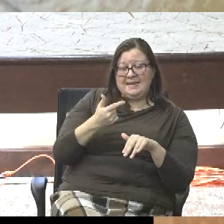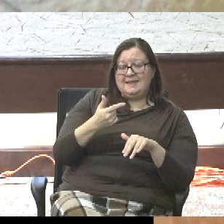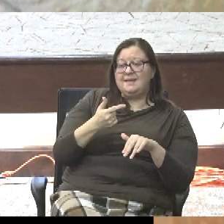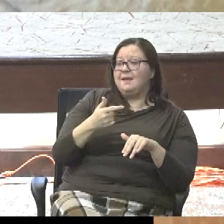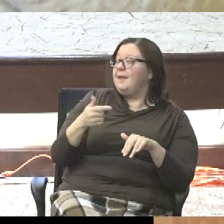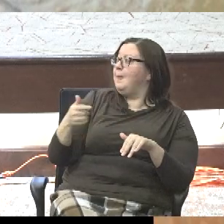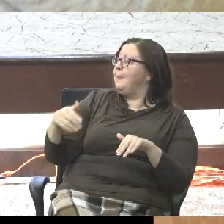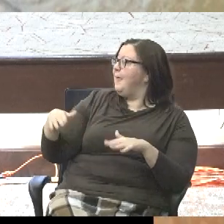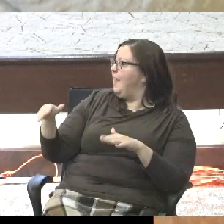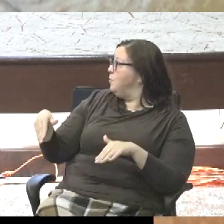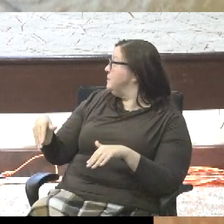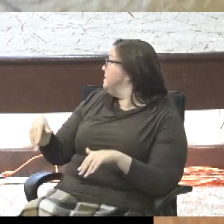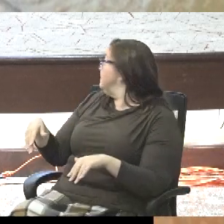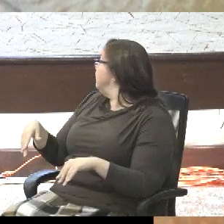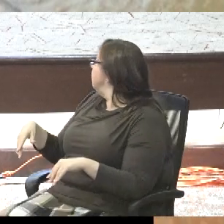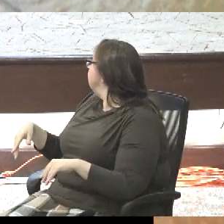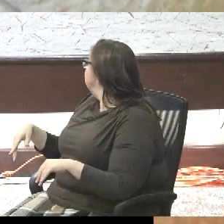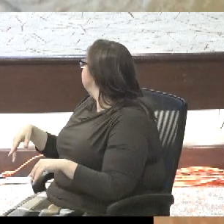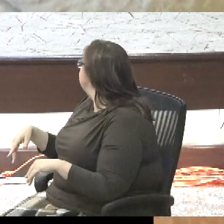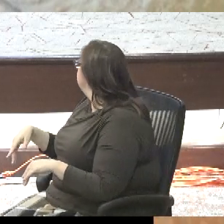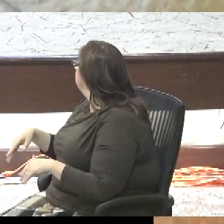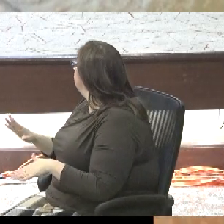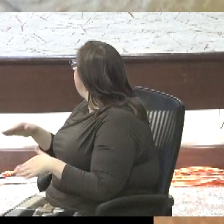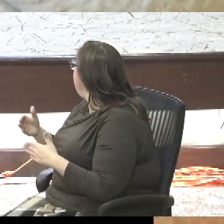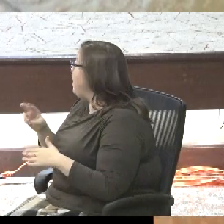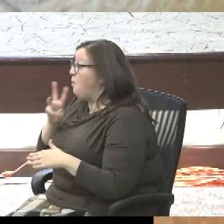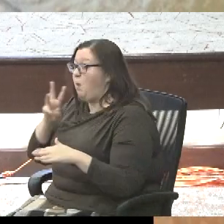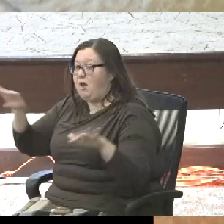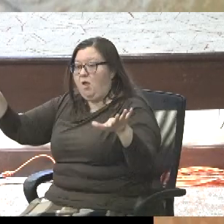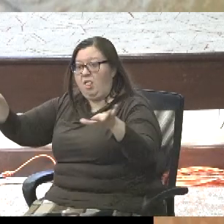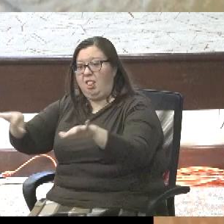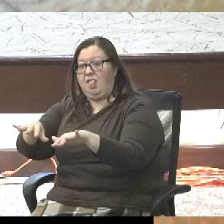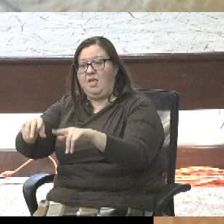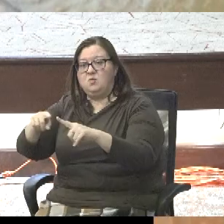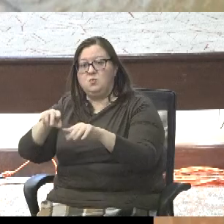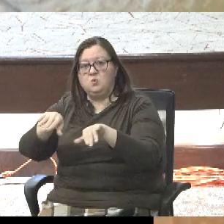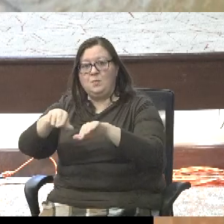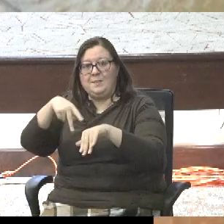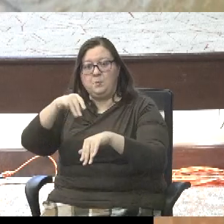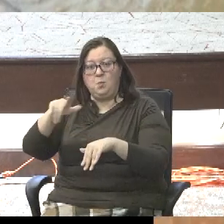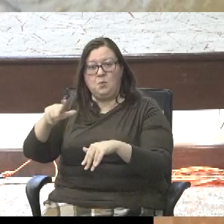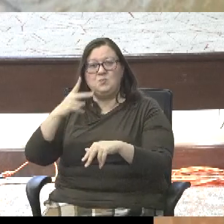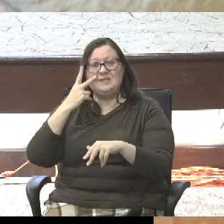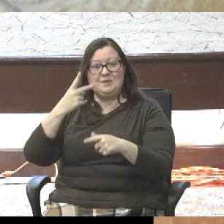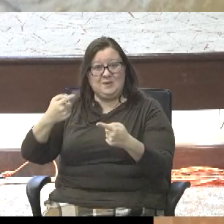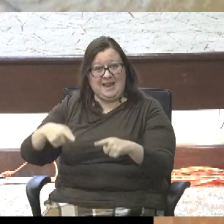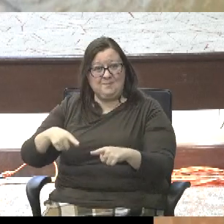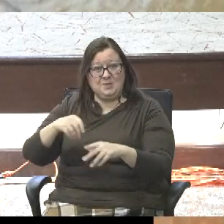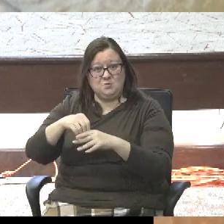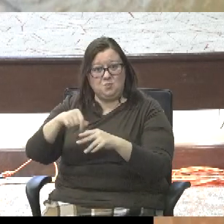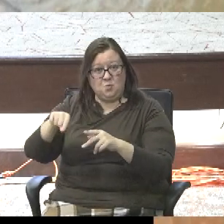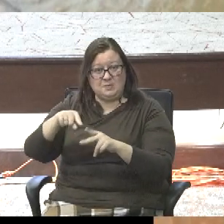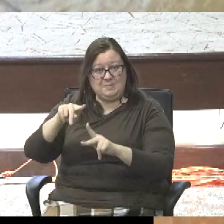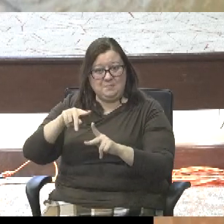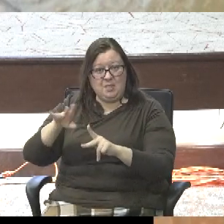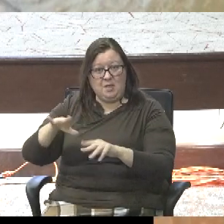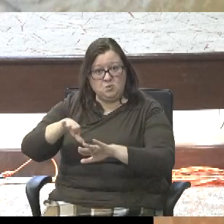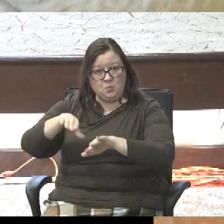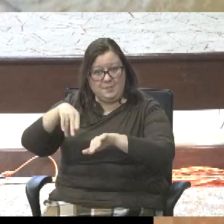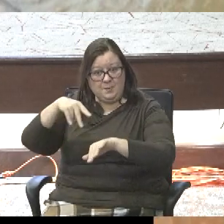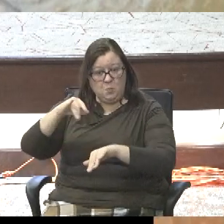side have very poor lot grading, so all of that water is being directed to the swimming pool, so you can see what happens to those people's swimming